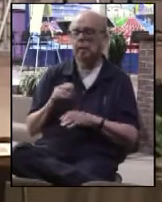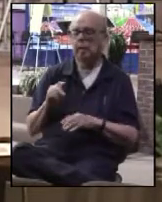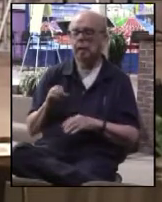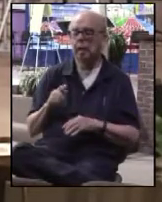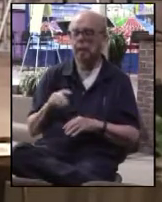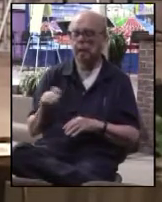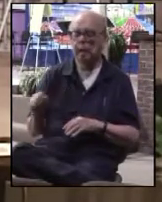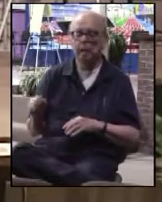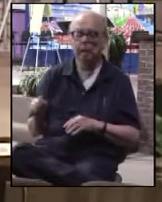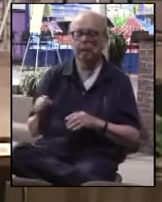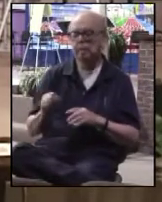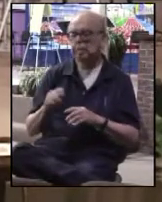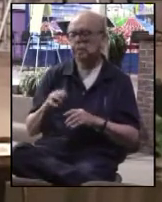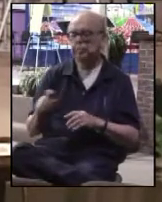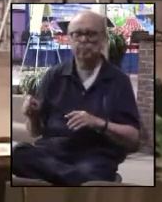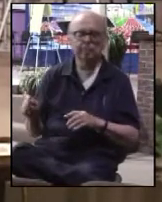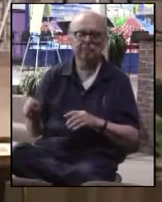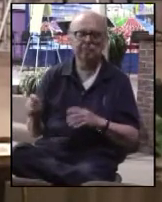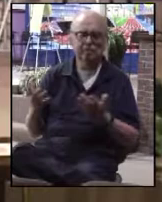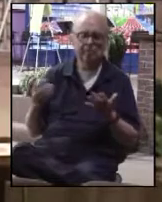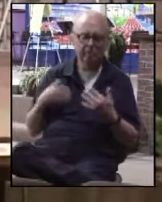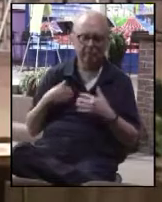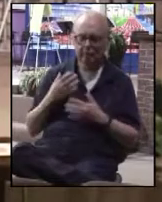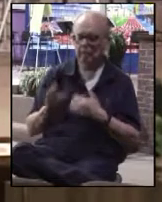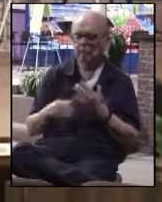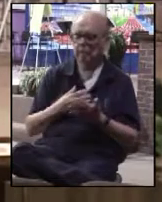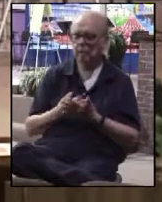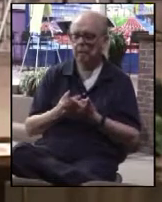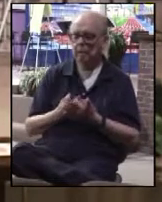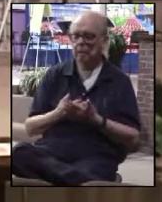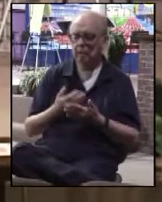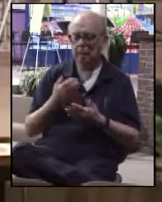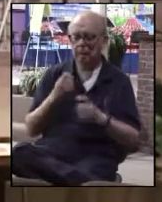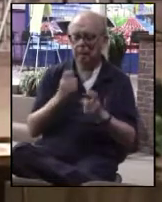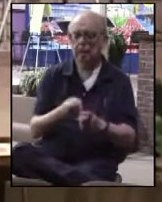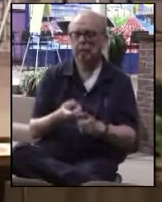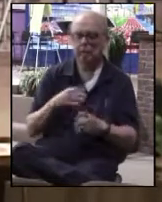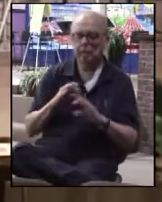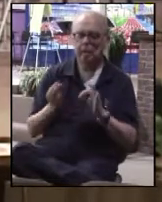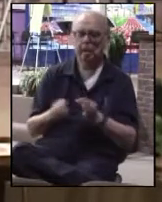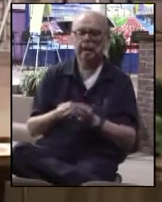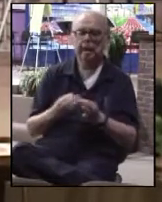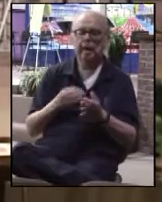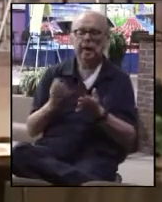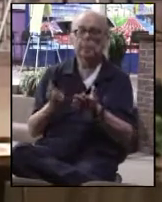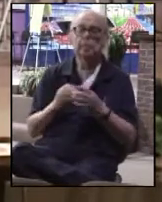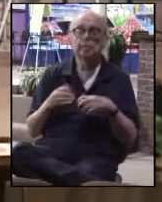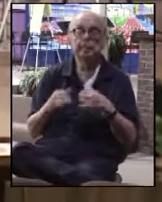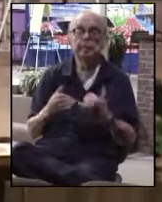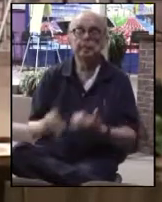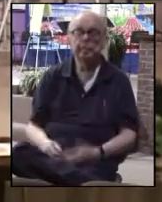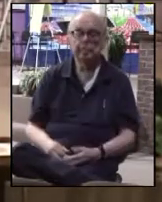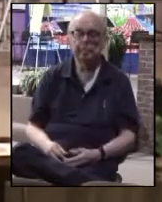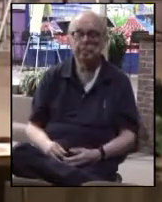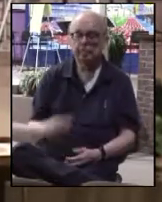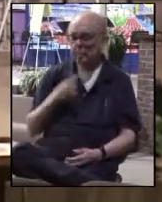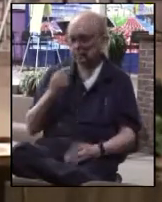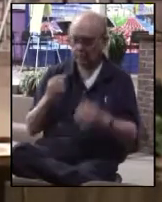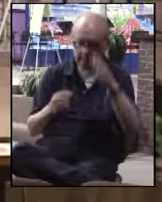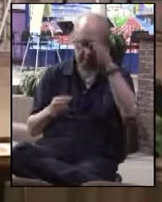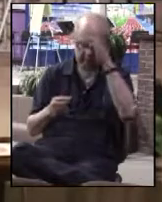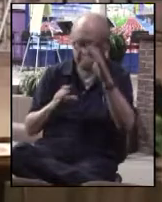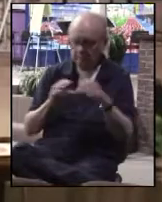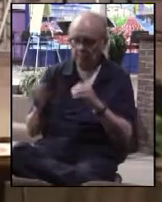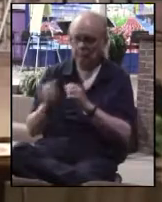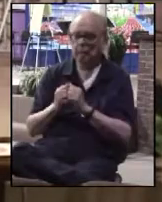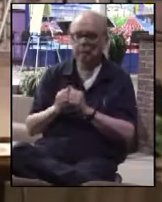projects that can be made with everything of all the presents he got from the family that was the one that he wanted to play with and he said dad will you put